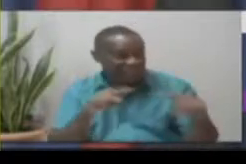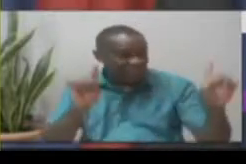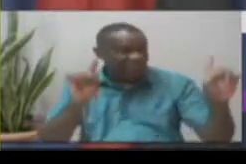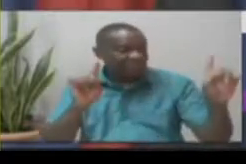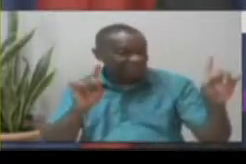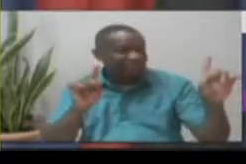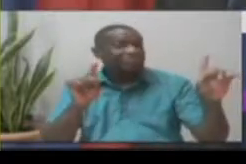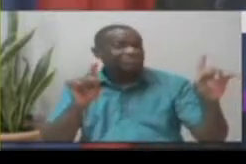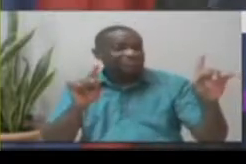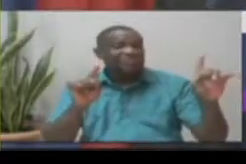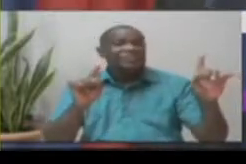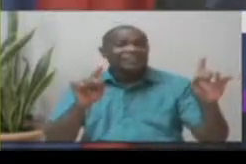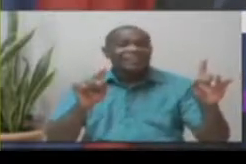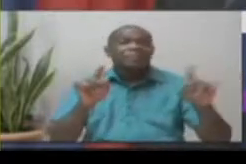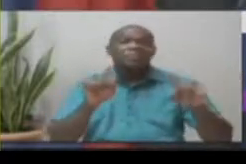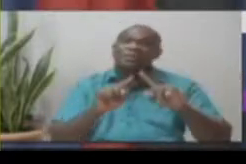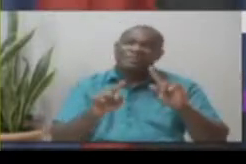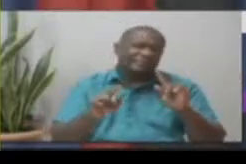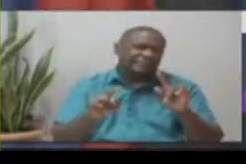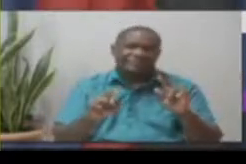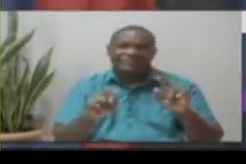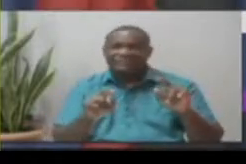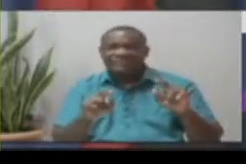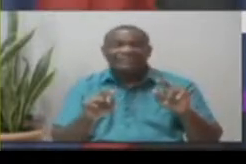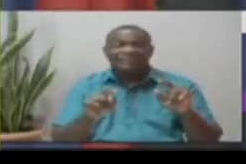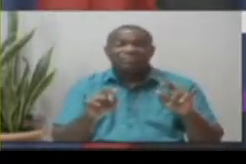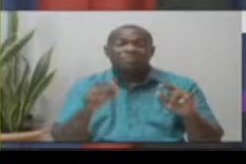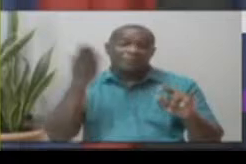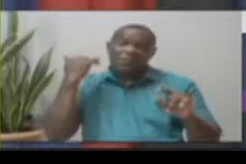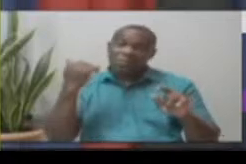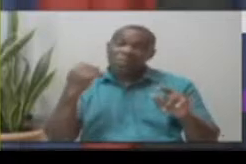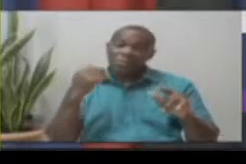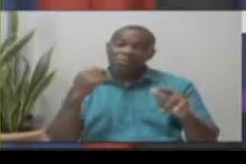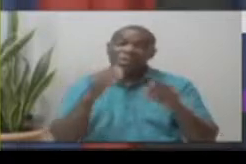no cause to reverse the projections that we have made.